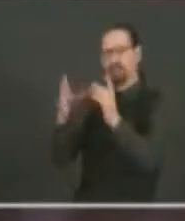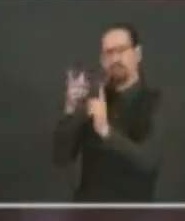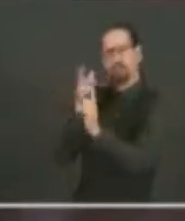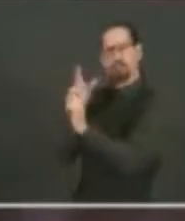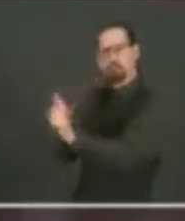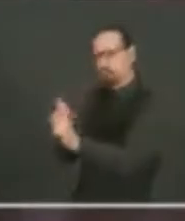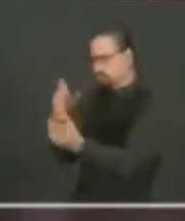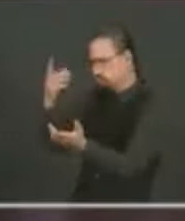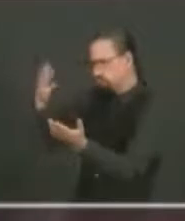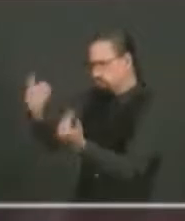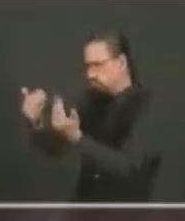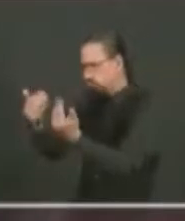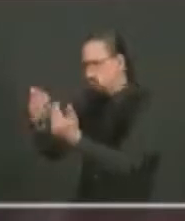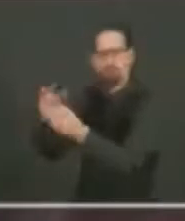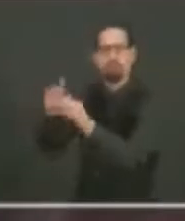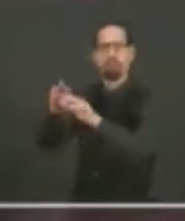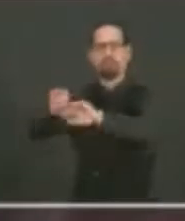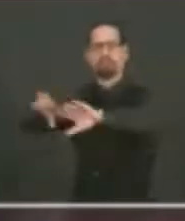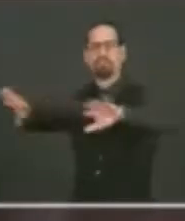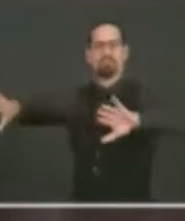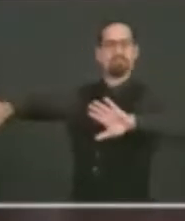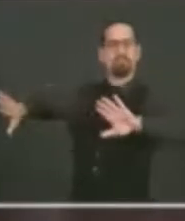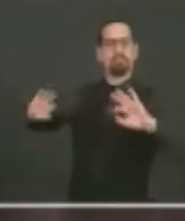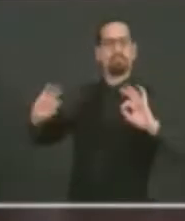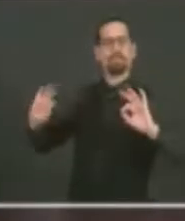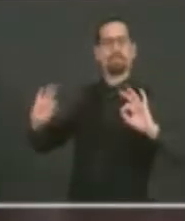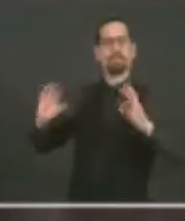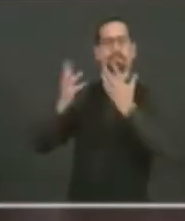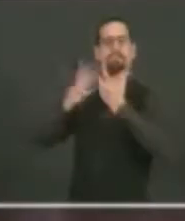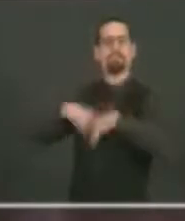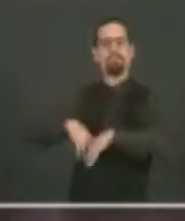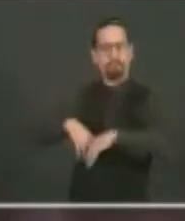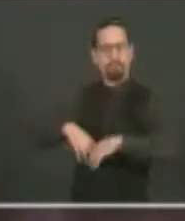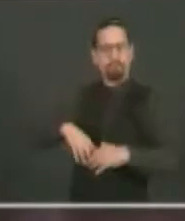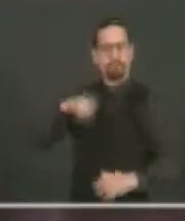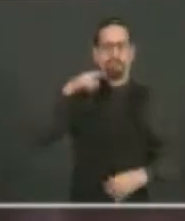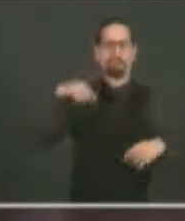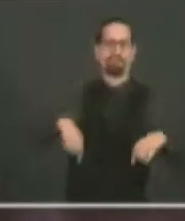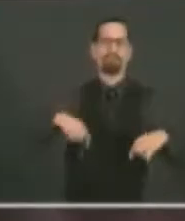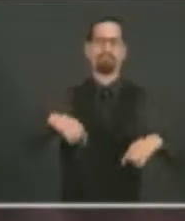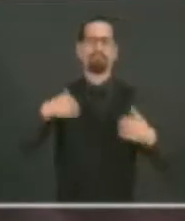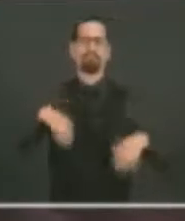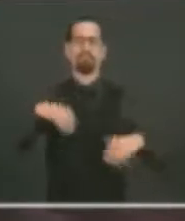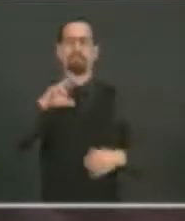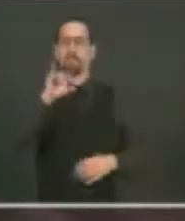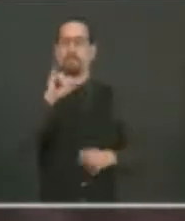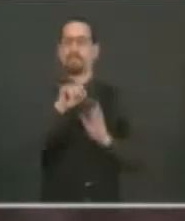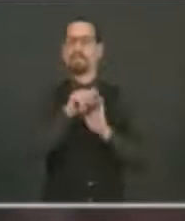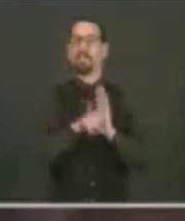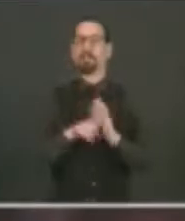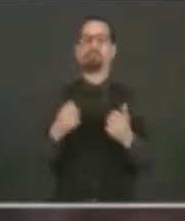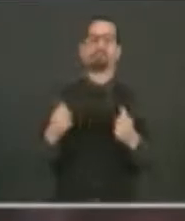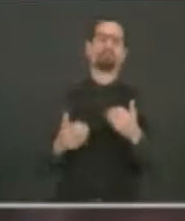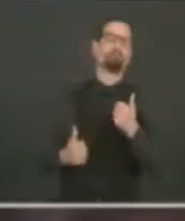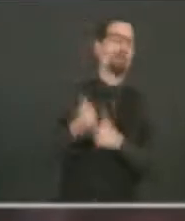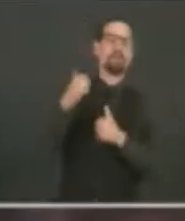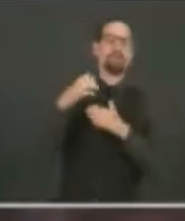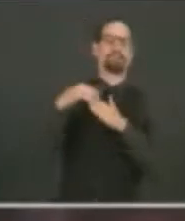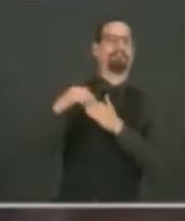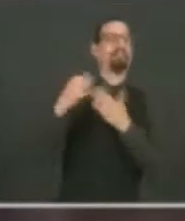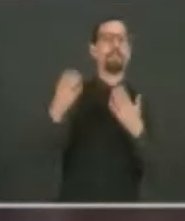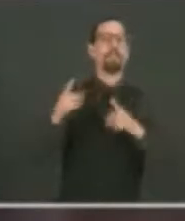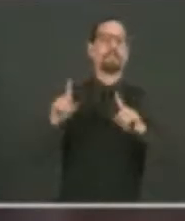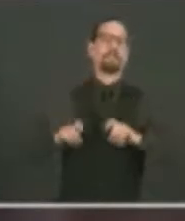Island is our testing capacity. Again, if you work in a school and you